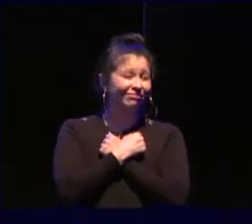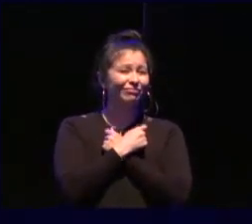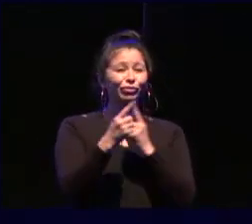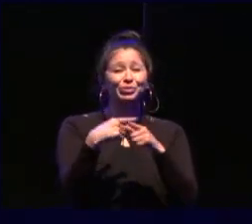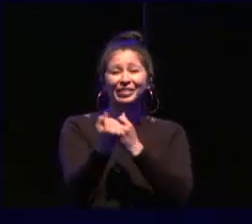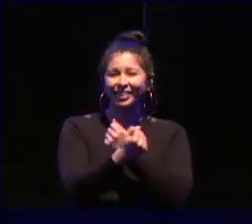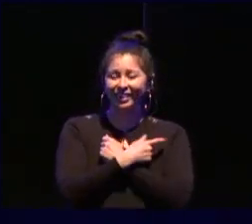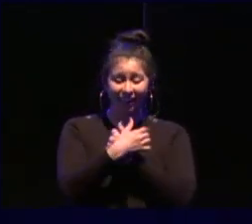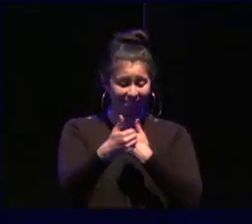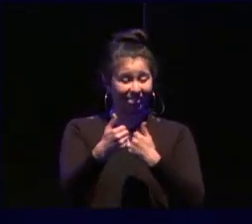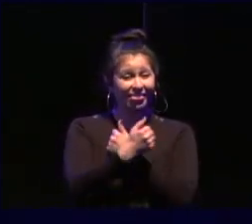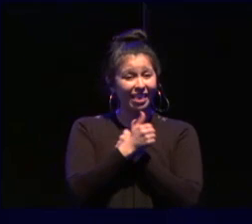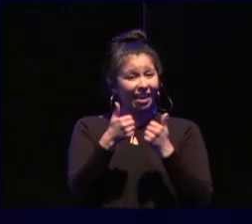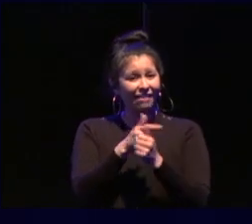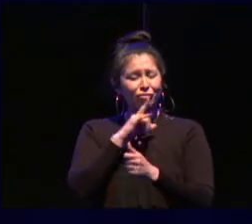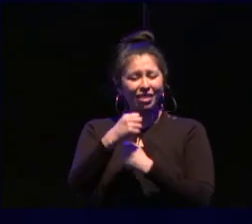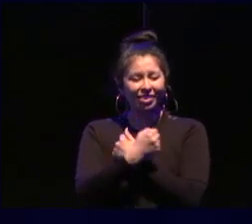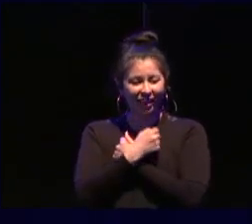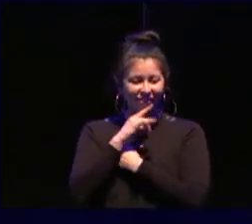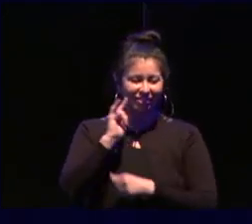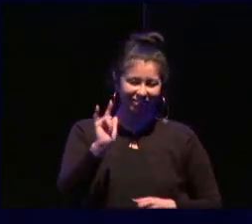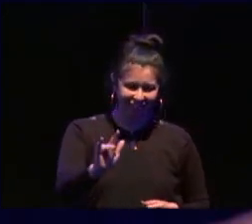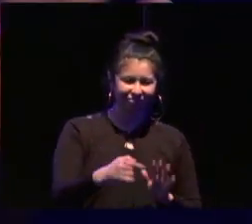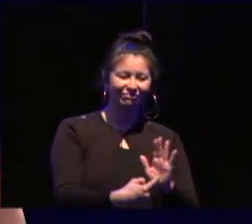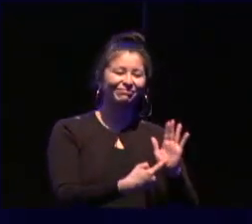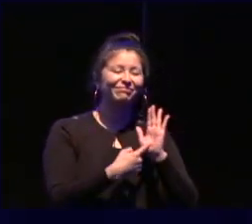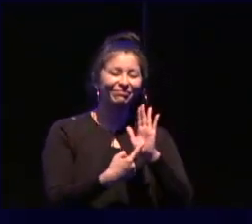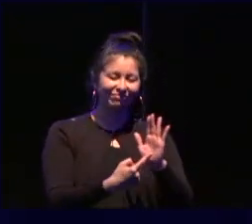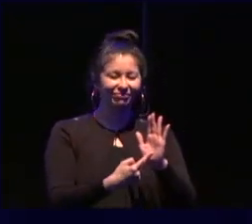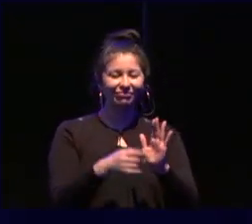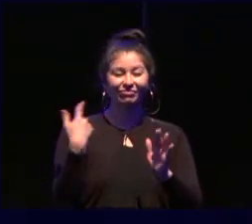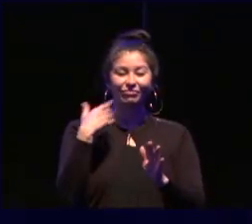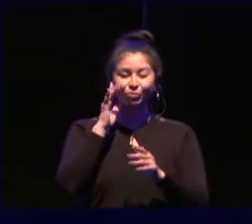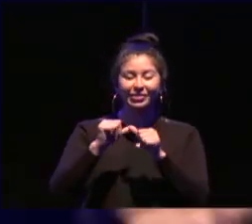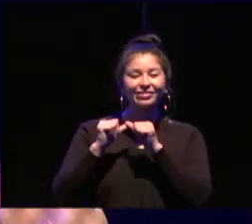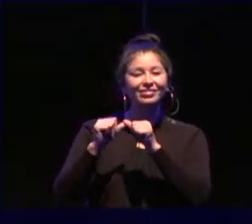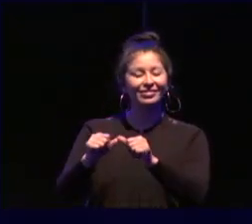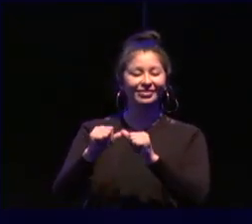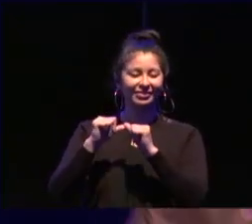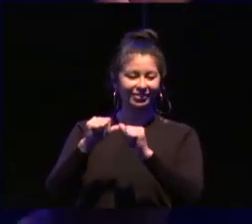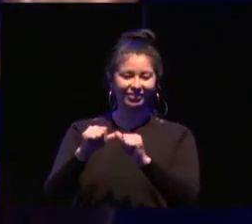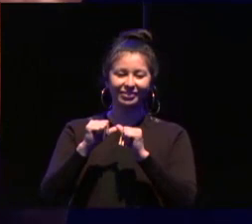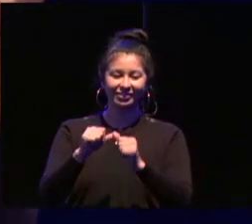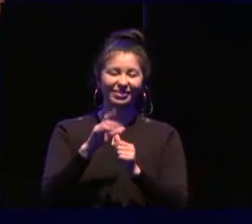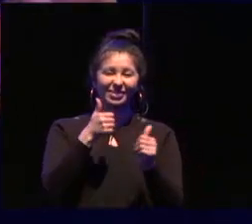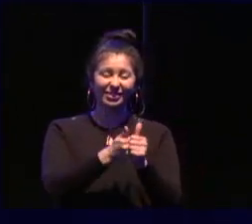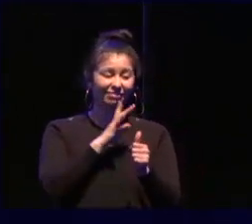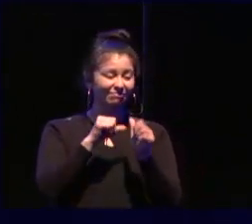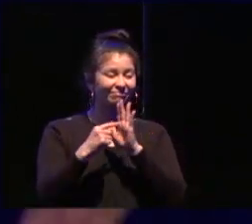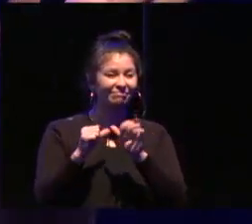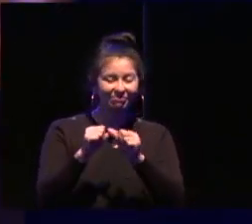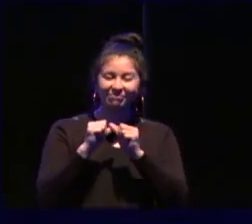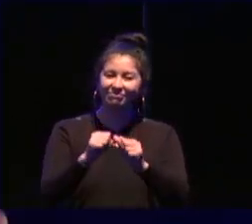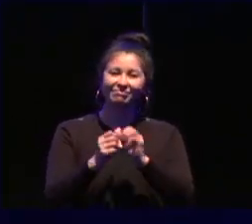love. Love loves to love. And we'll keep on being love.